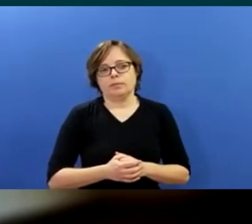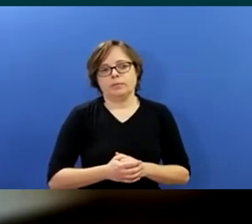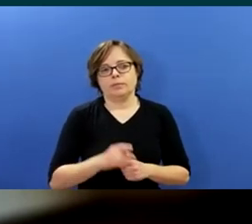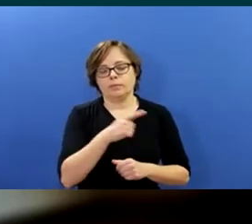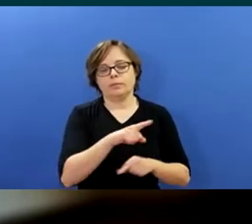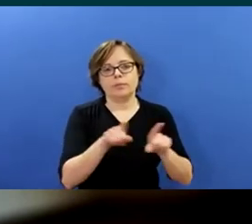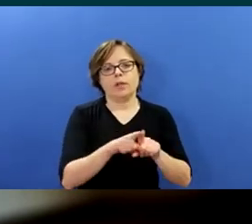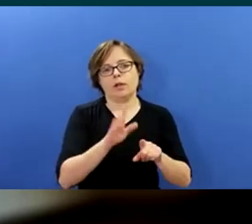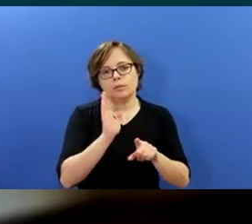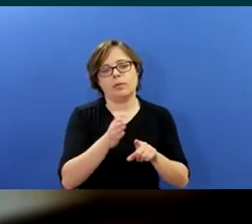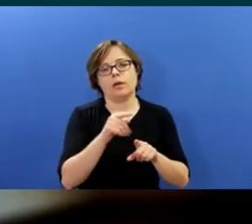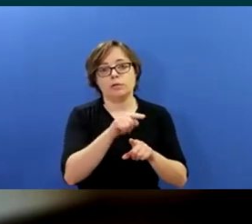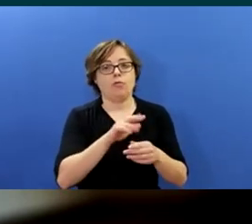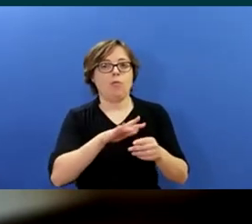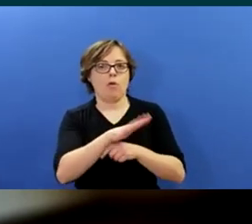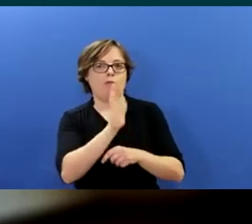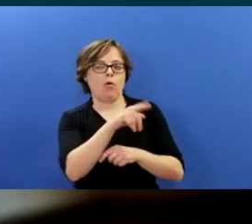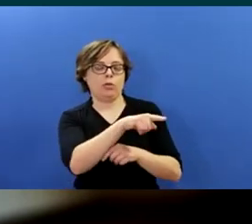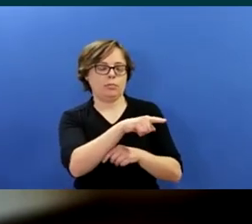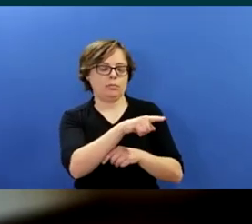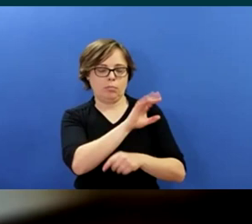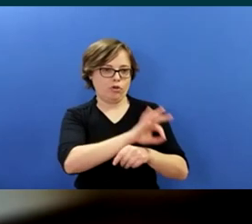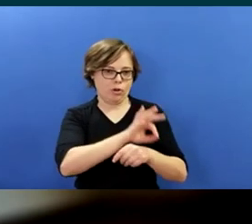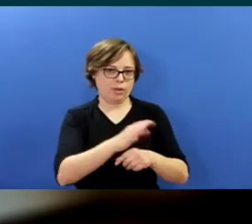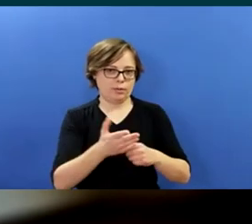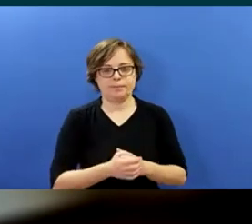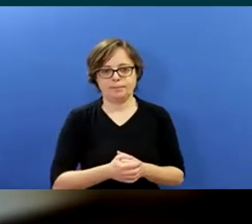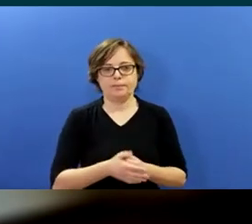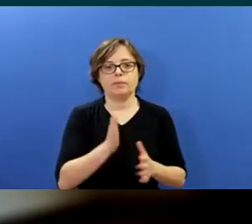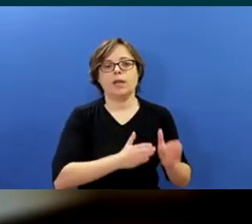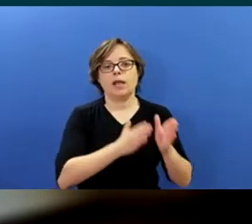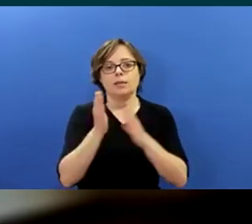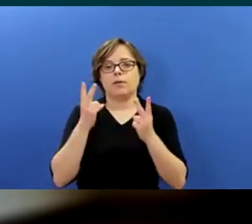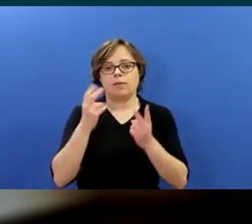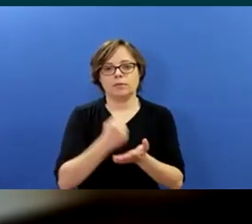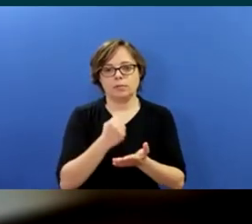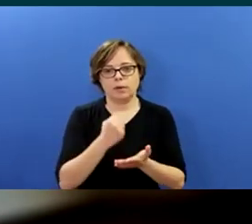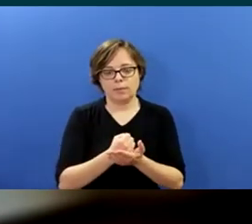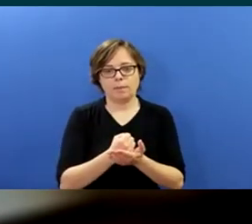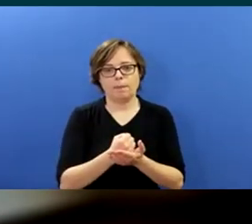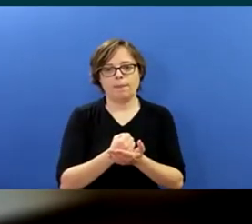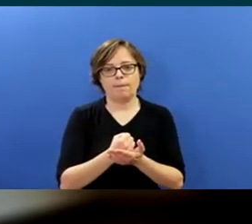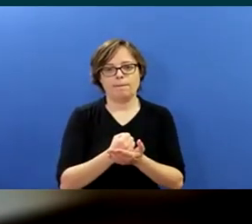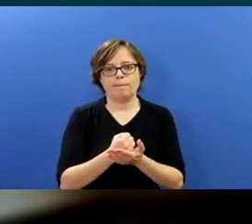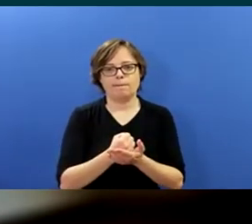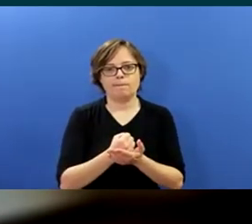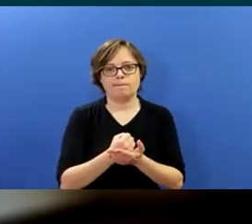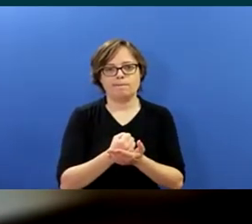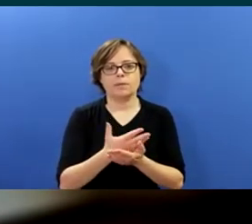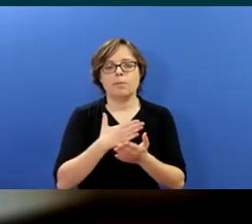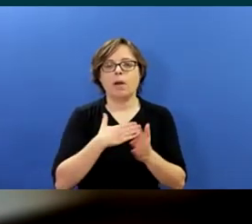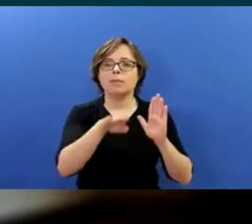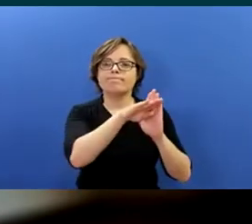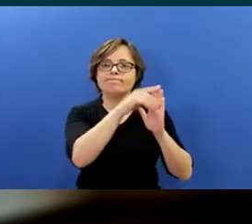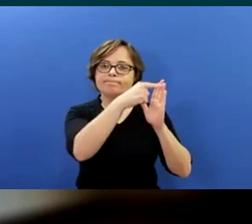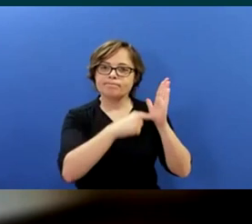group. Then very important, we have a guideline which says there should always